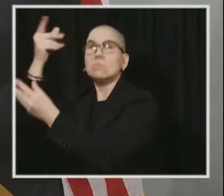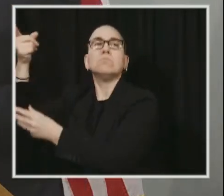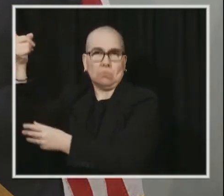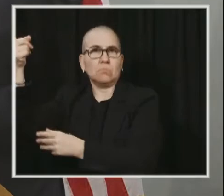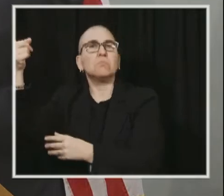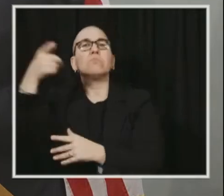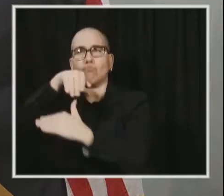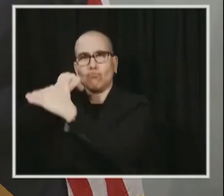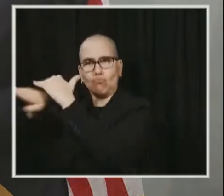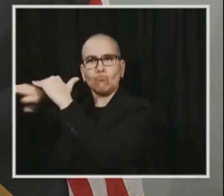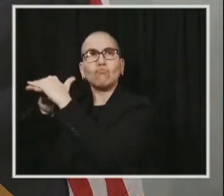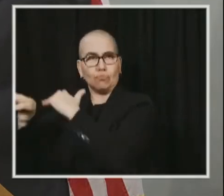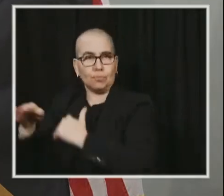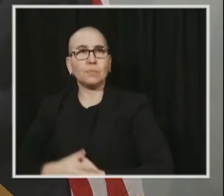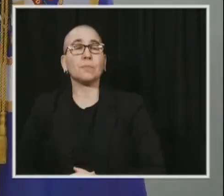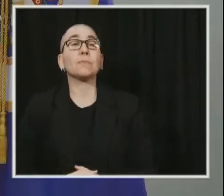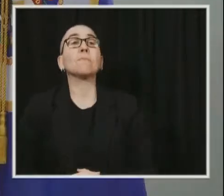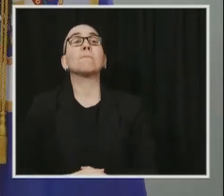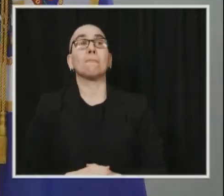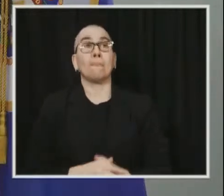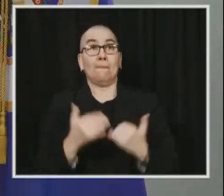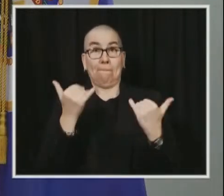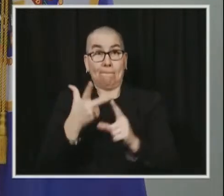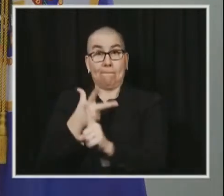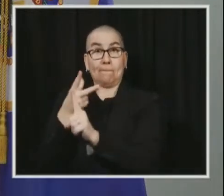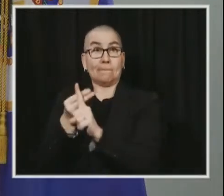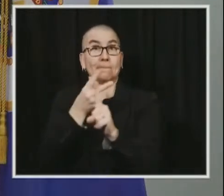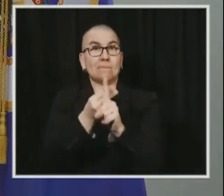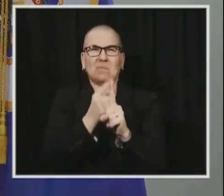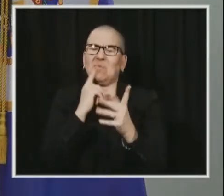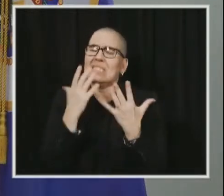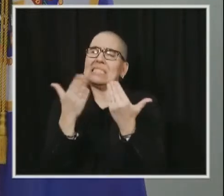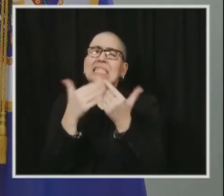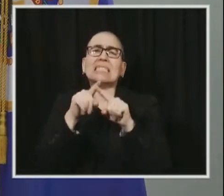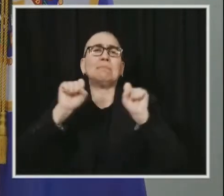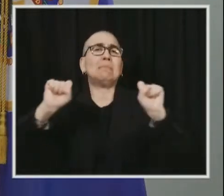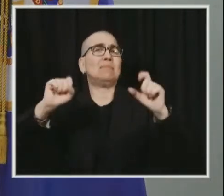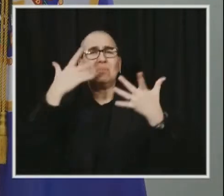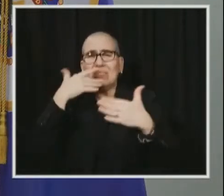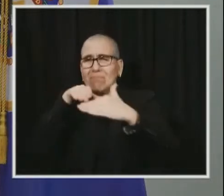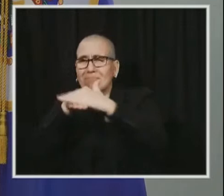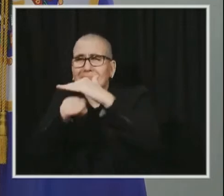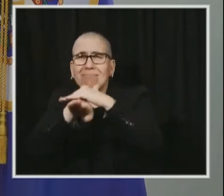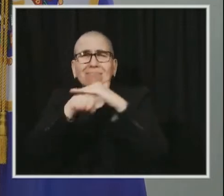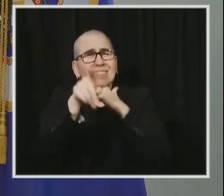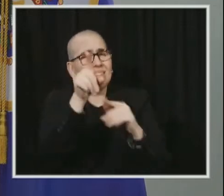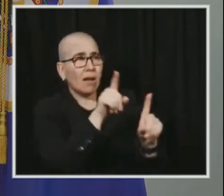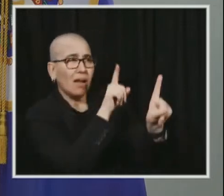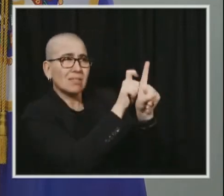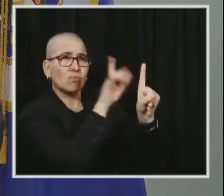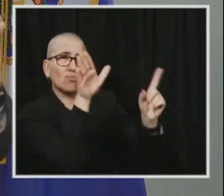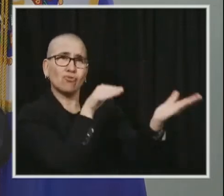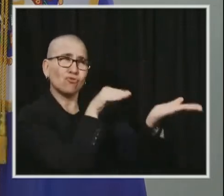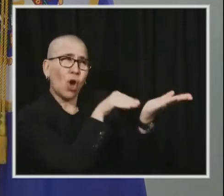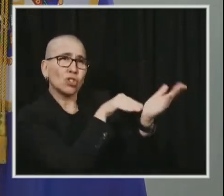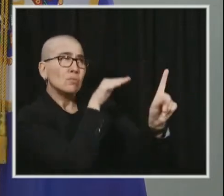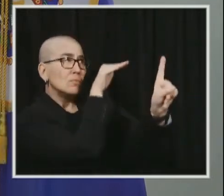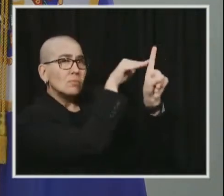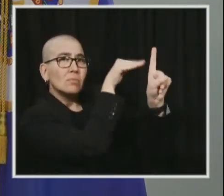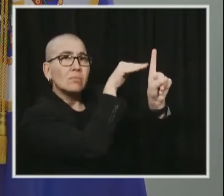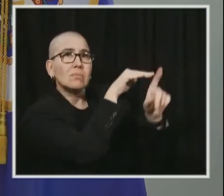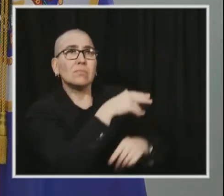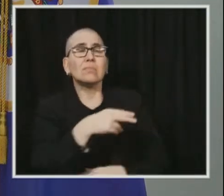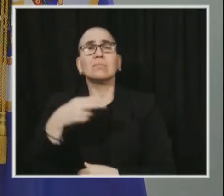vaccine in the easiest way possible. You should be able to get it with your doctor if that's easier for you. You should be able to get it at the local Hy-Vee or the local